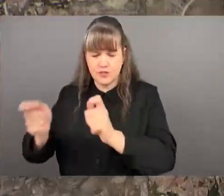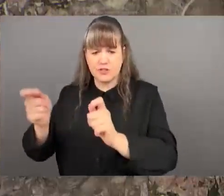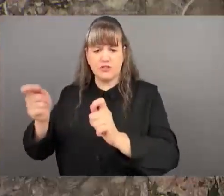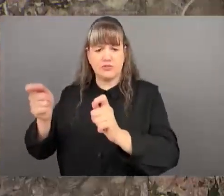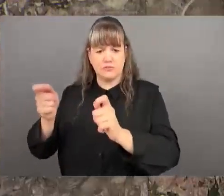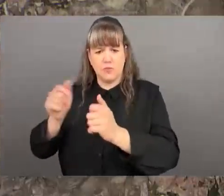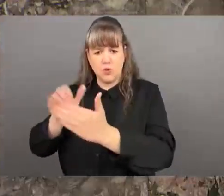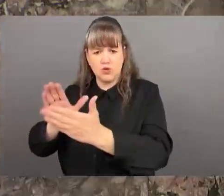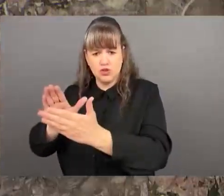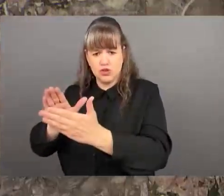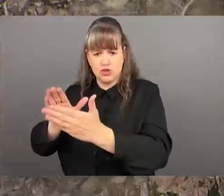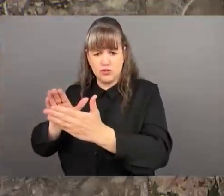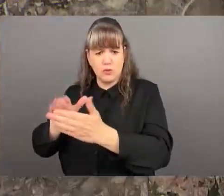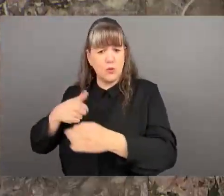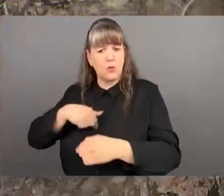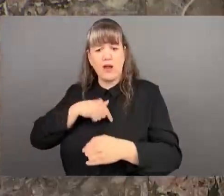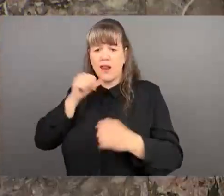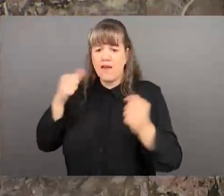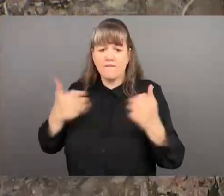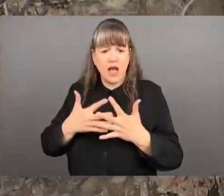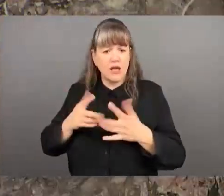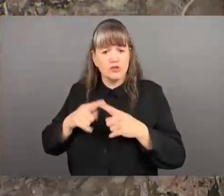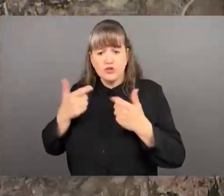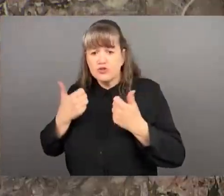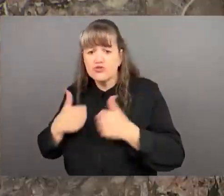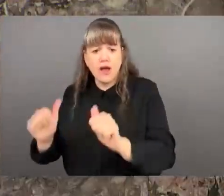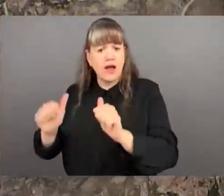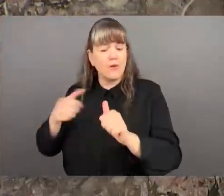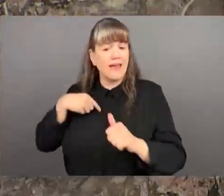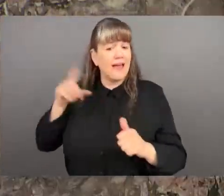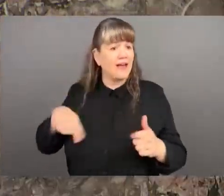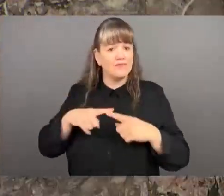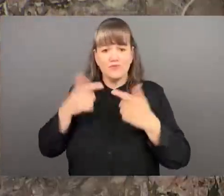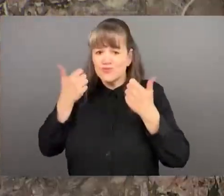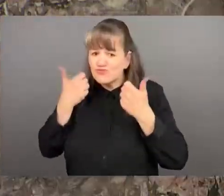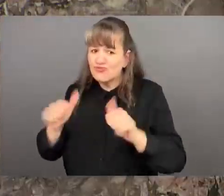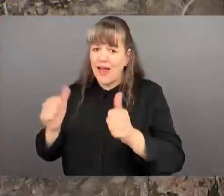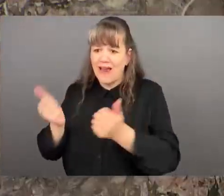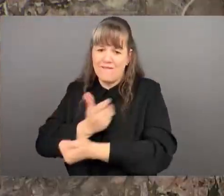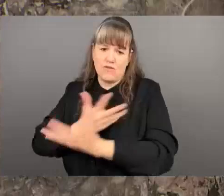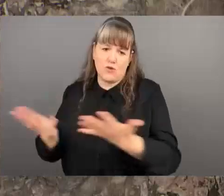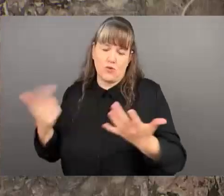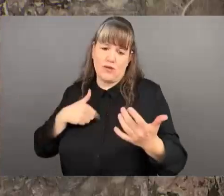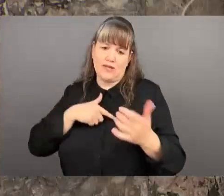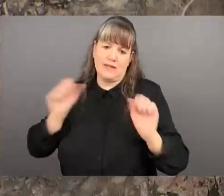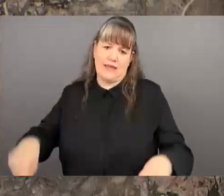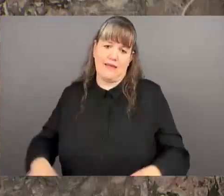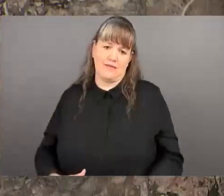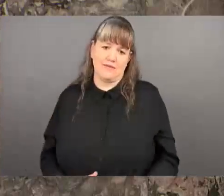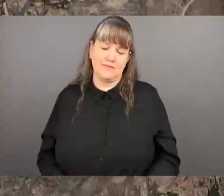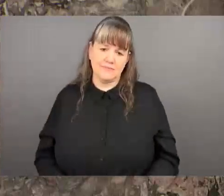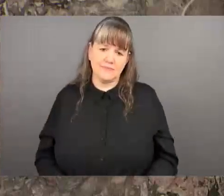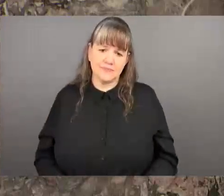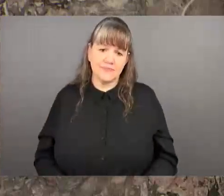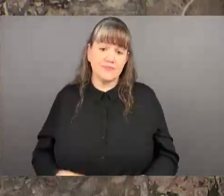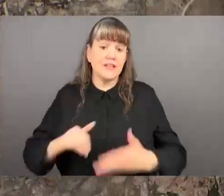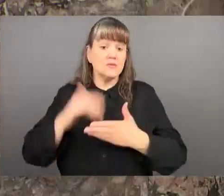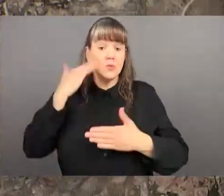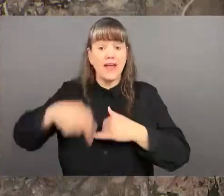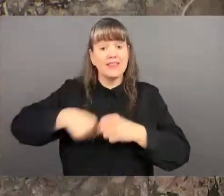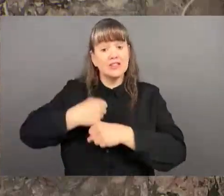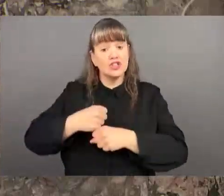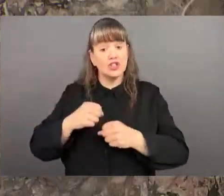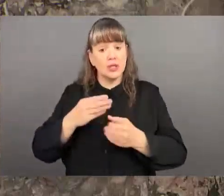try these things. We know we have to do everything that we can. Mr. Speaker, that's why in this year's budget, we've added $500